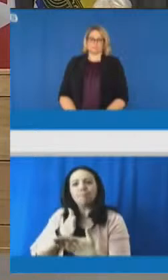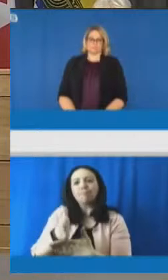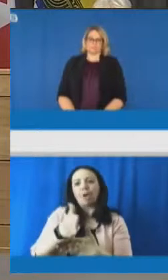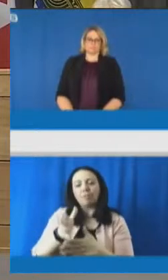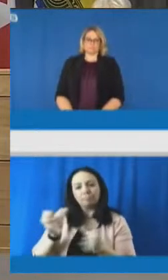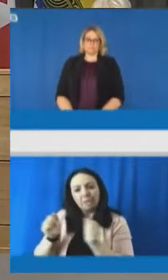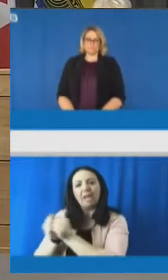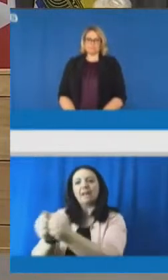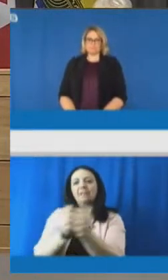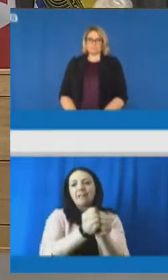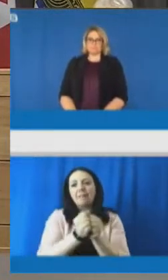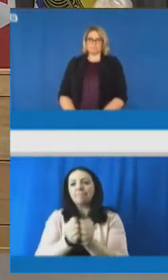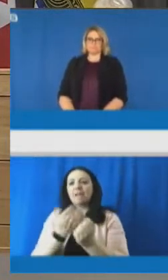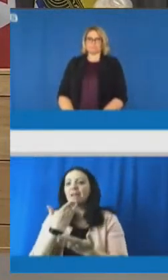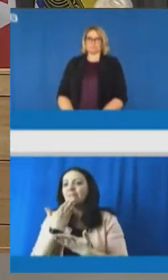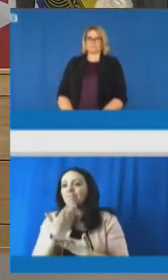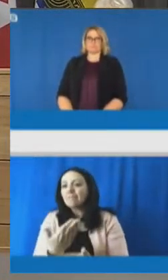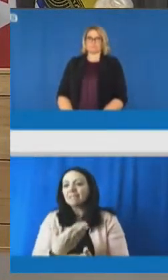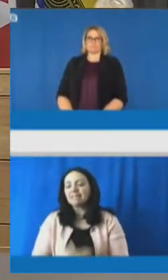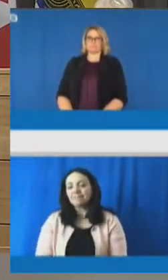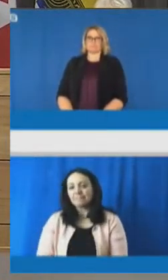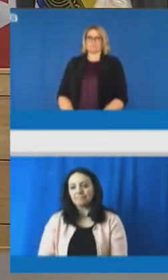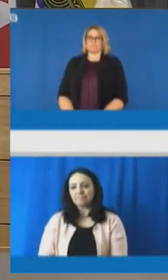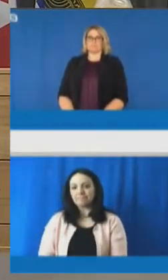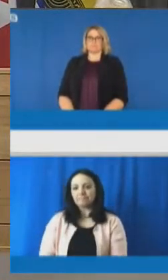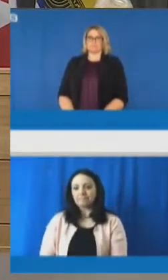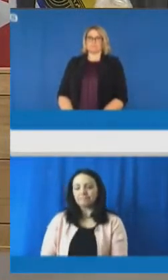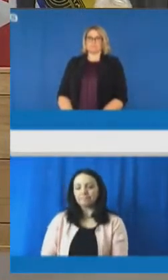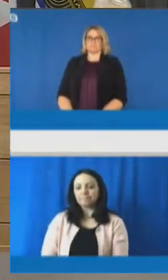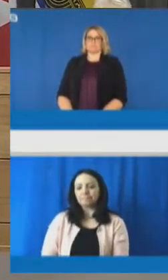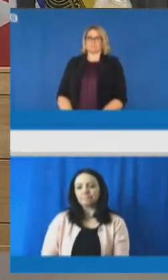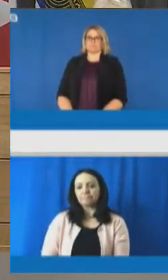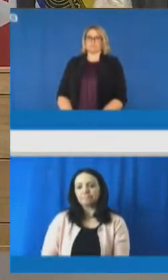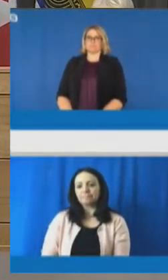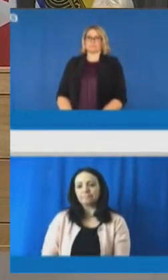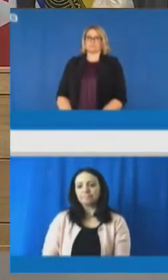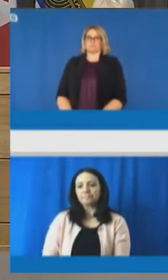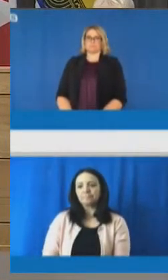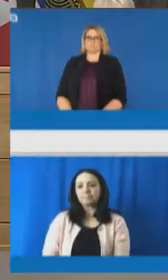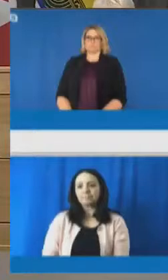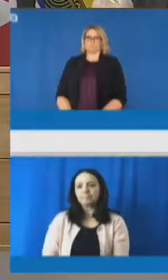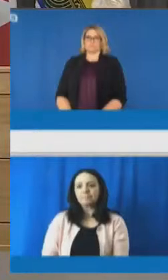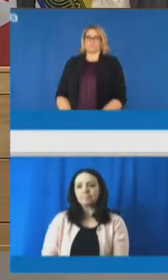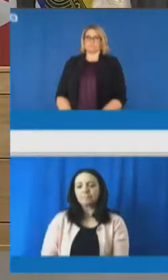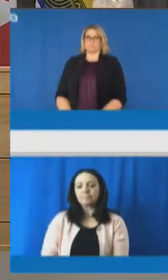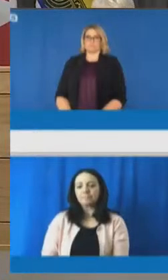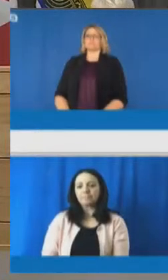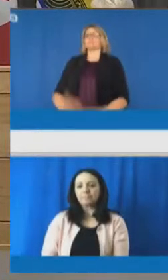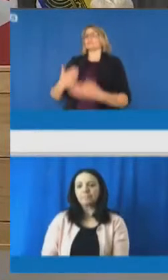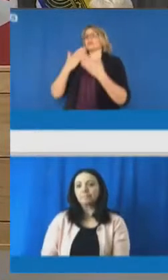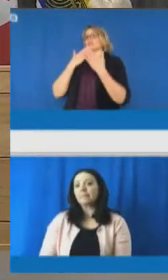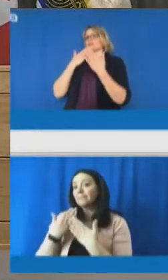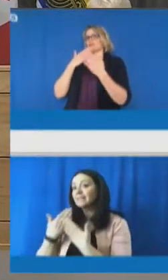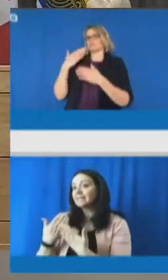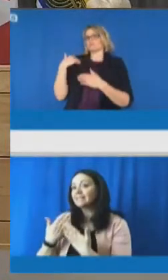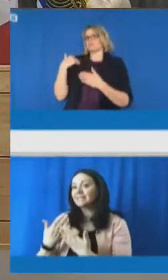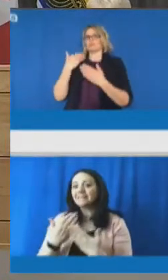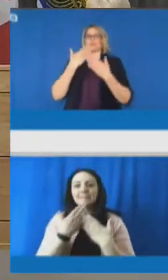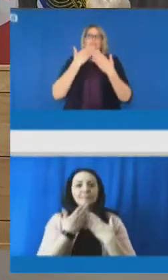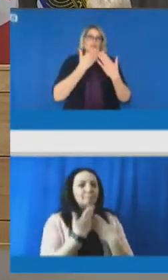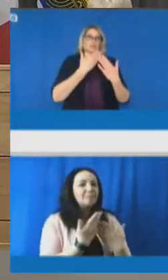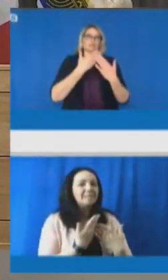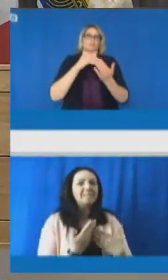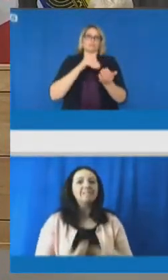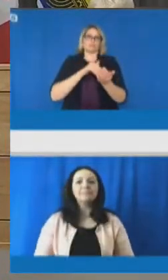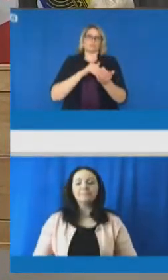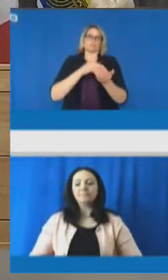your question. You have the right to pose your question in the language of your choice. Please ensure your microphones are